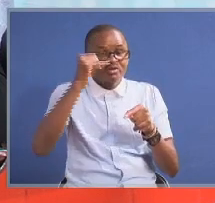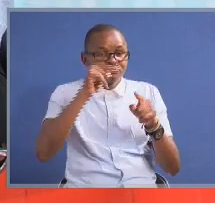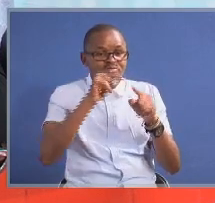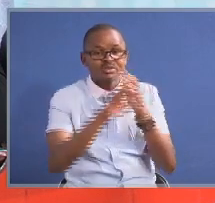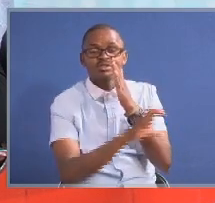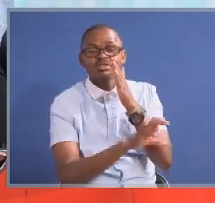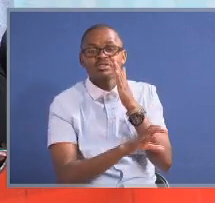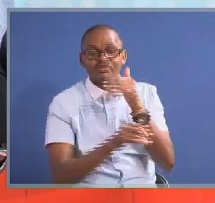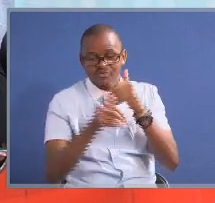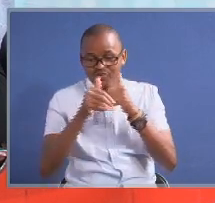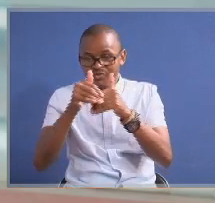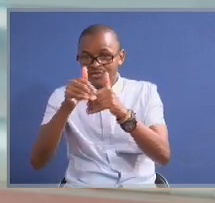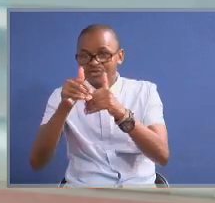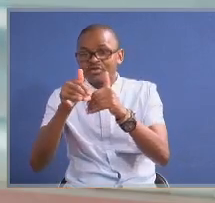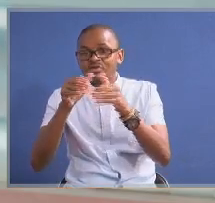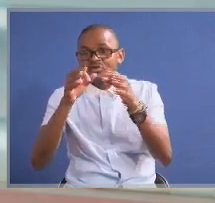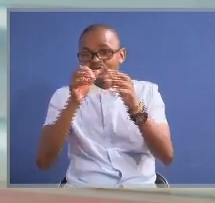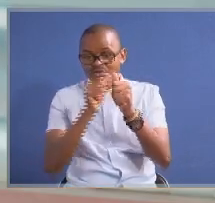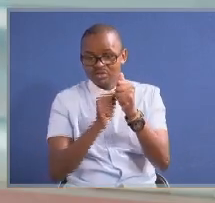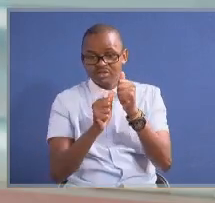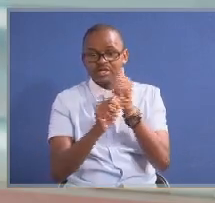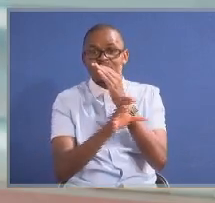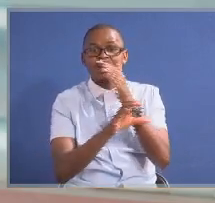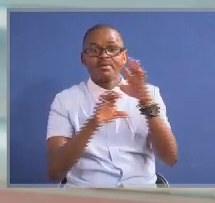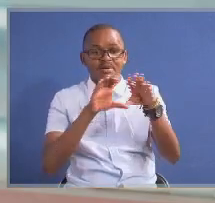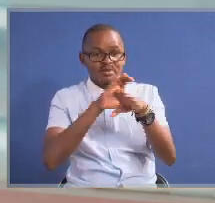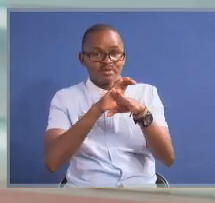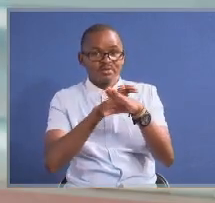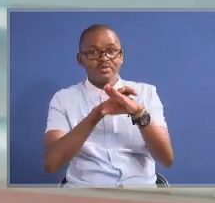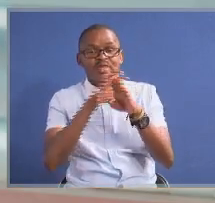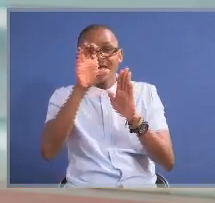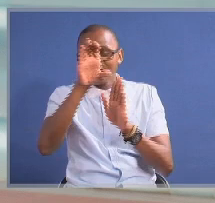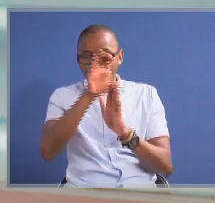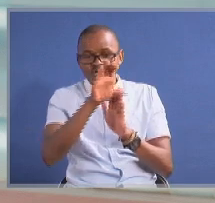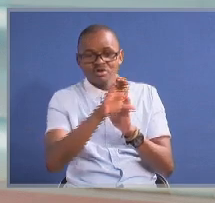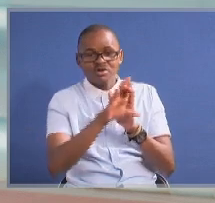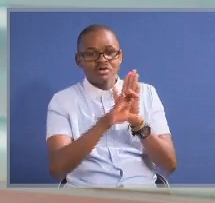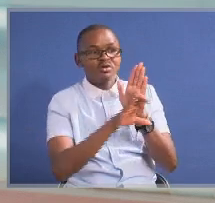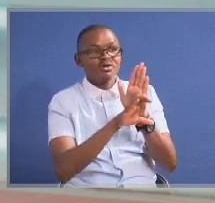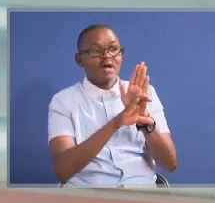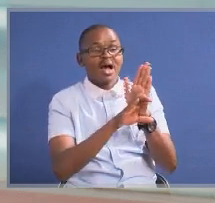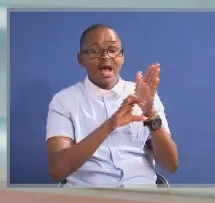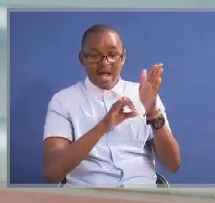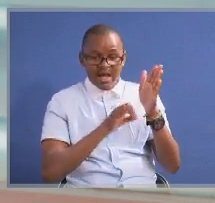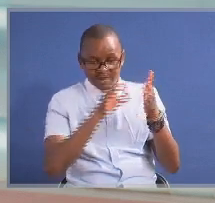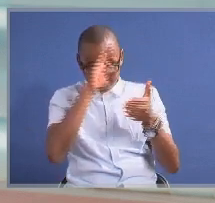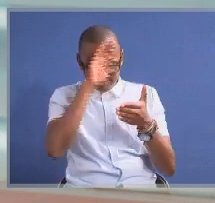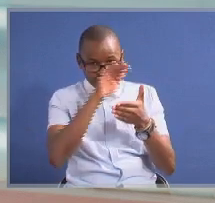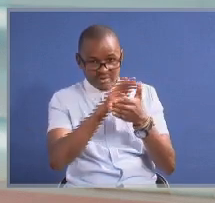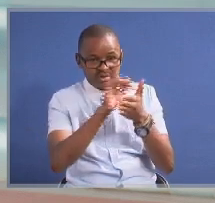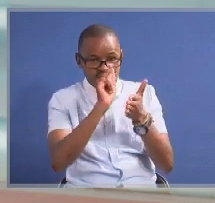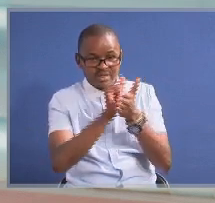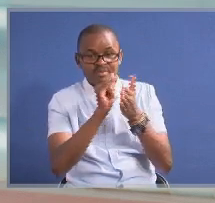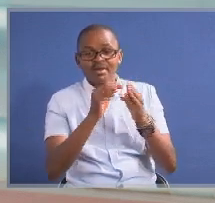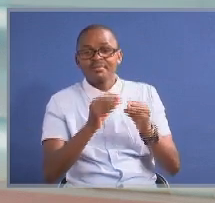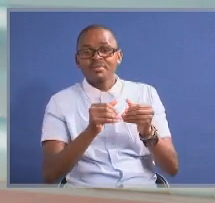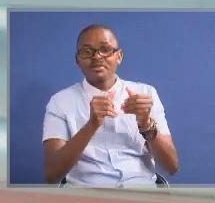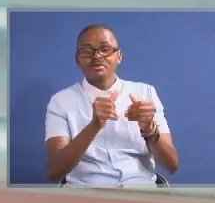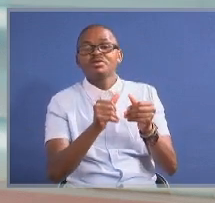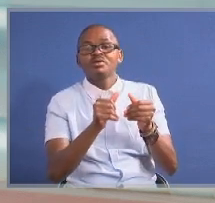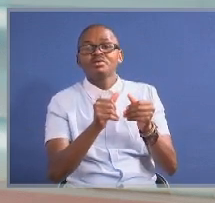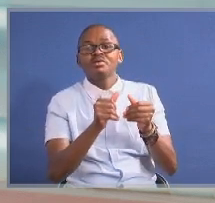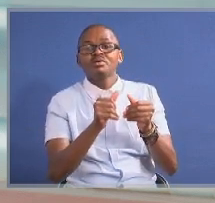of the country, the mm-hmm. philosophy in which the country was founded, the constitution. I believe that issues can be solved.